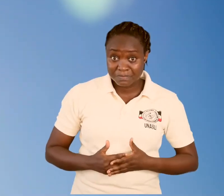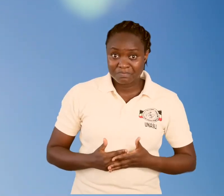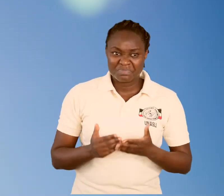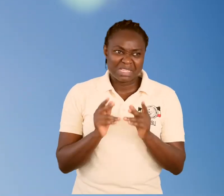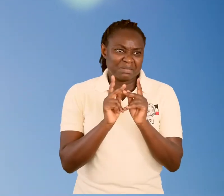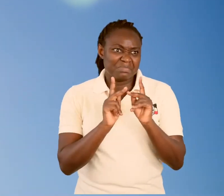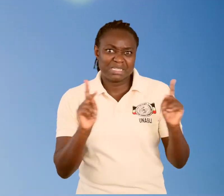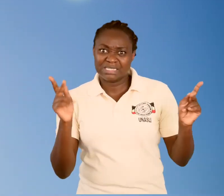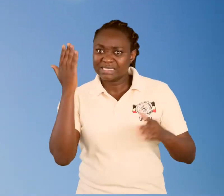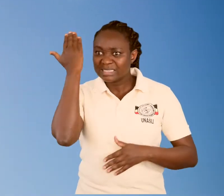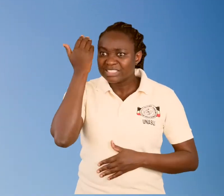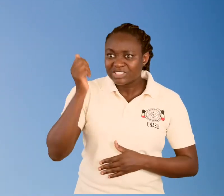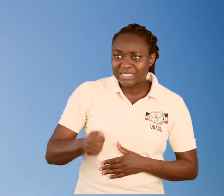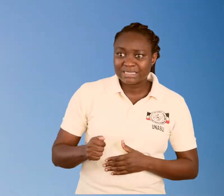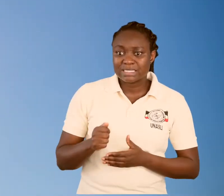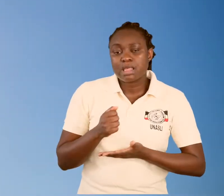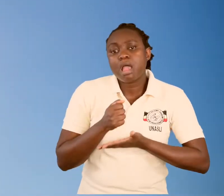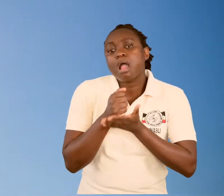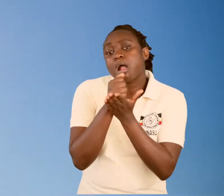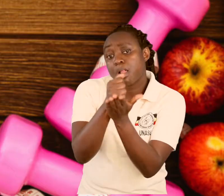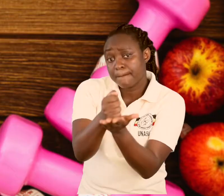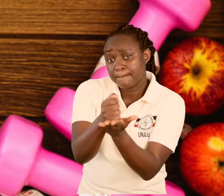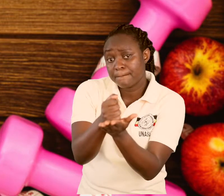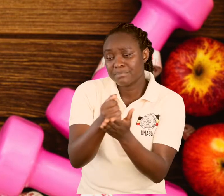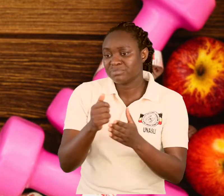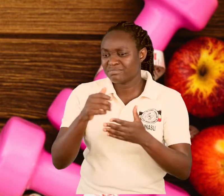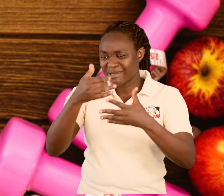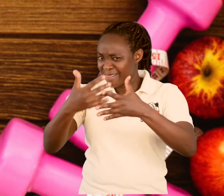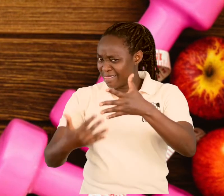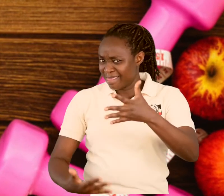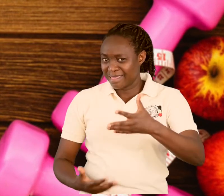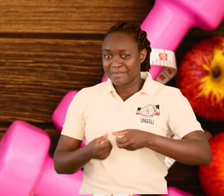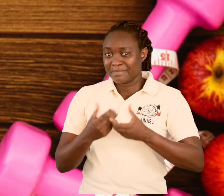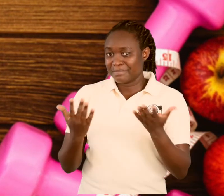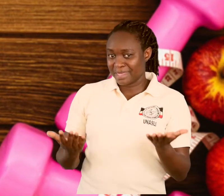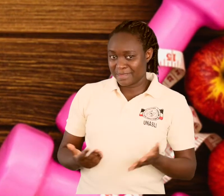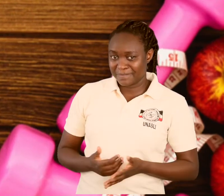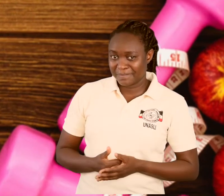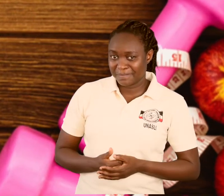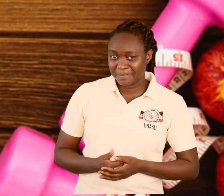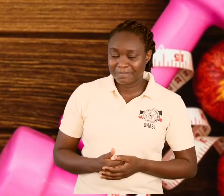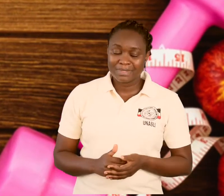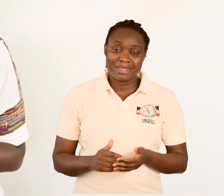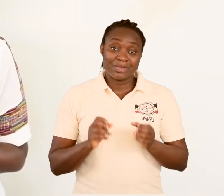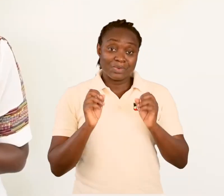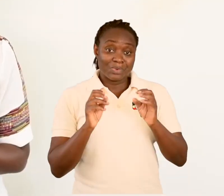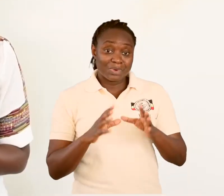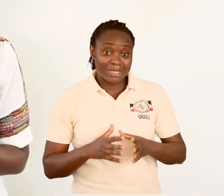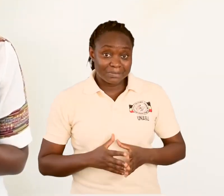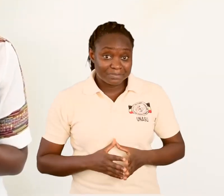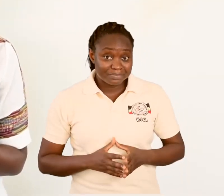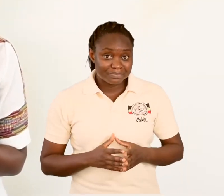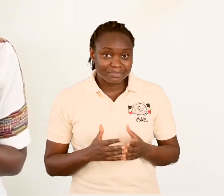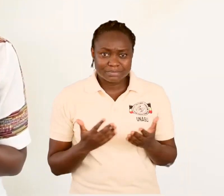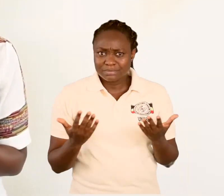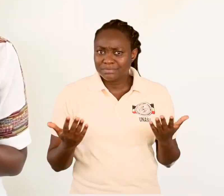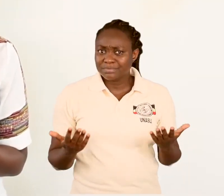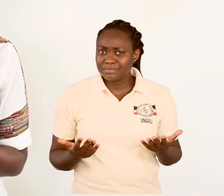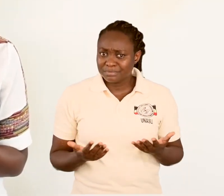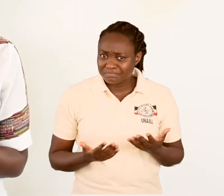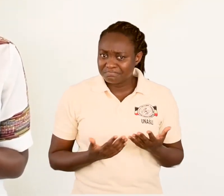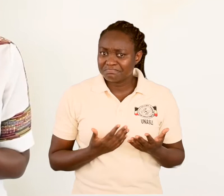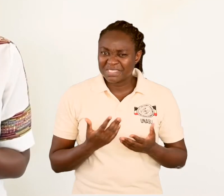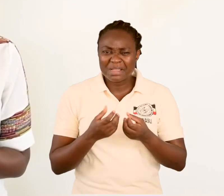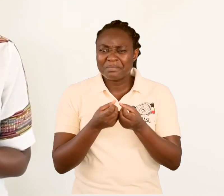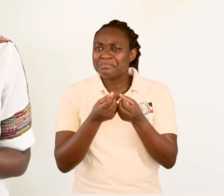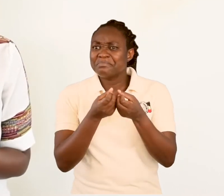peace, health, and others. Okay? So there are very